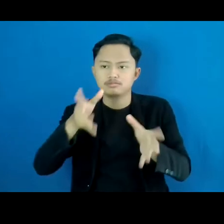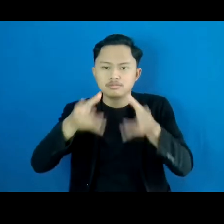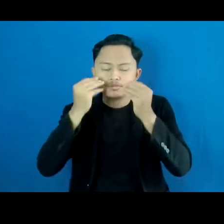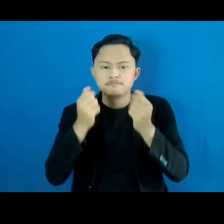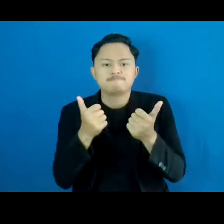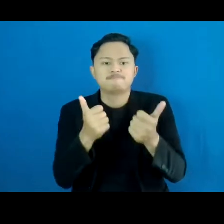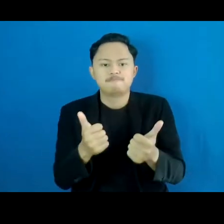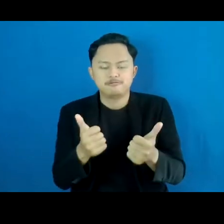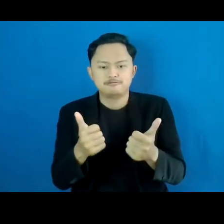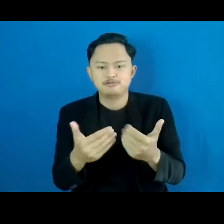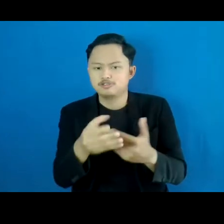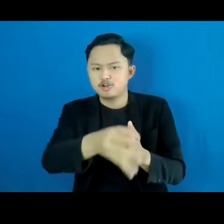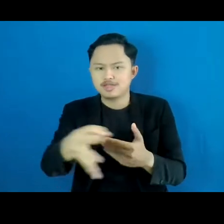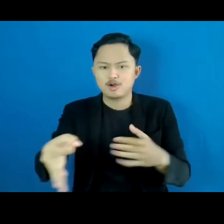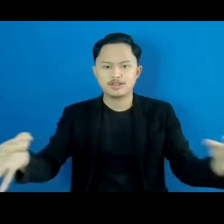our cities.